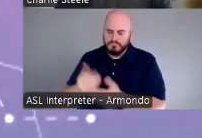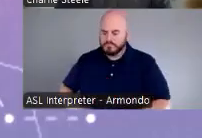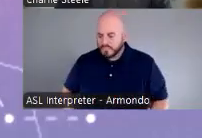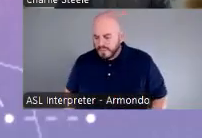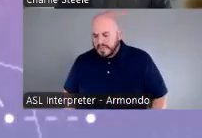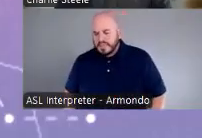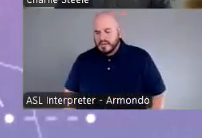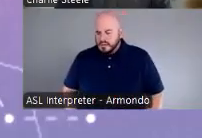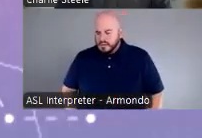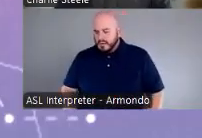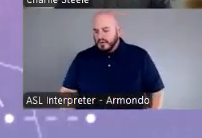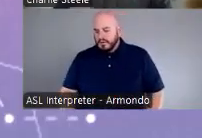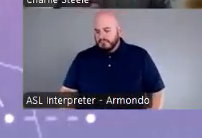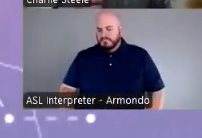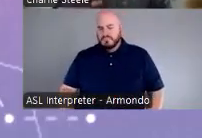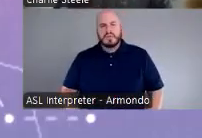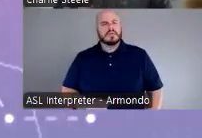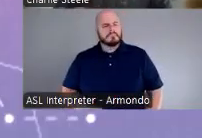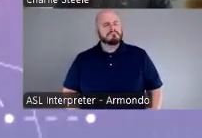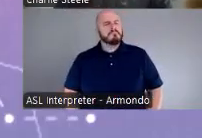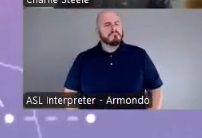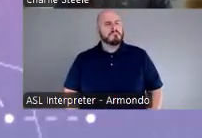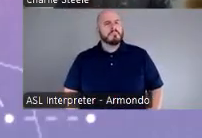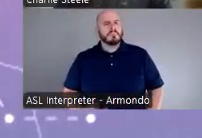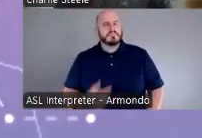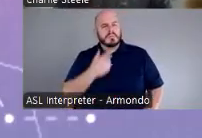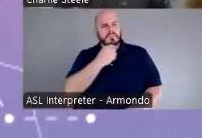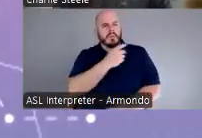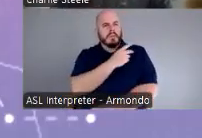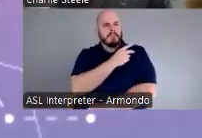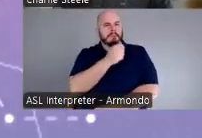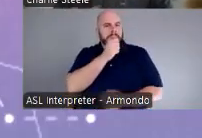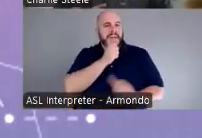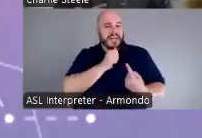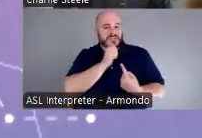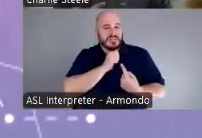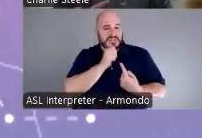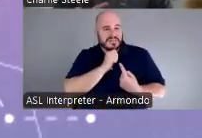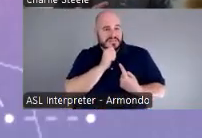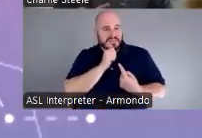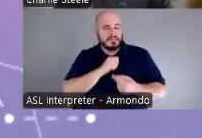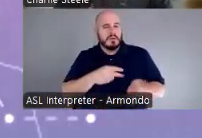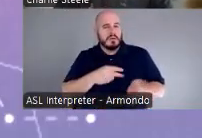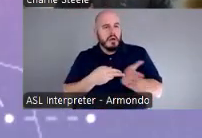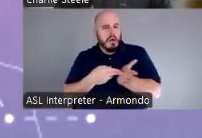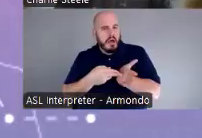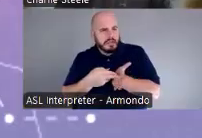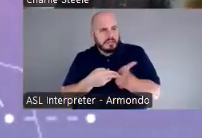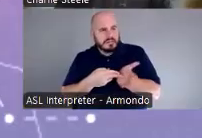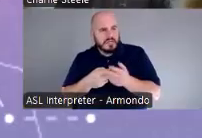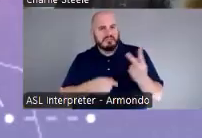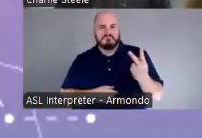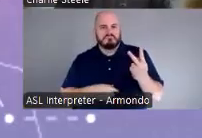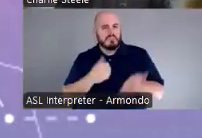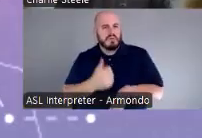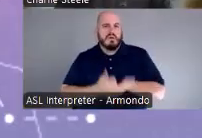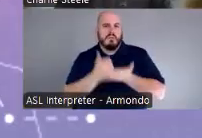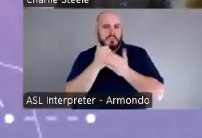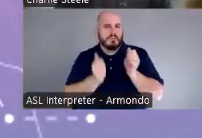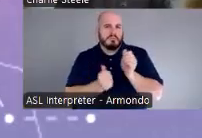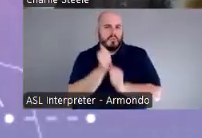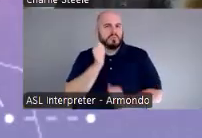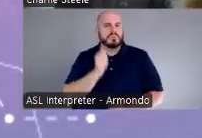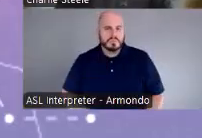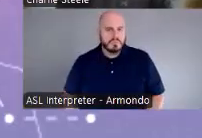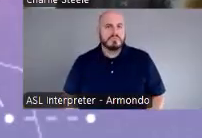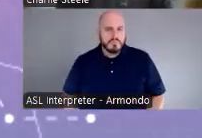say, you know, patience and honesty are the two things that have helped me the most in my care. Um, Being